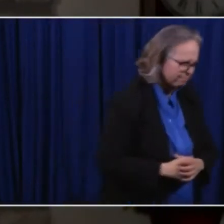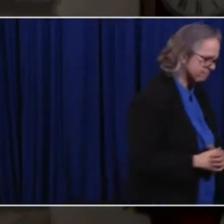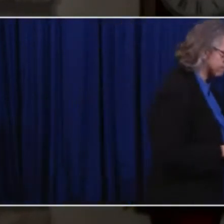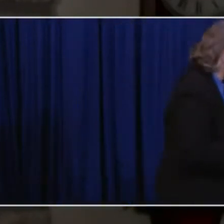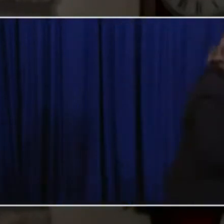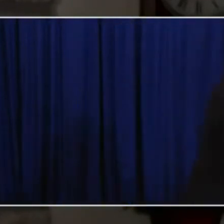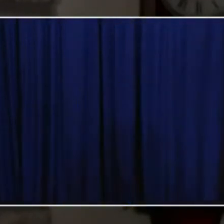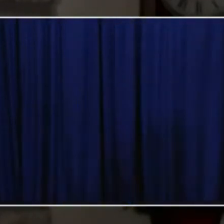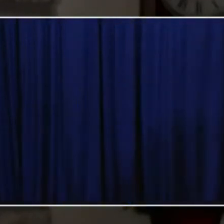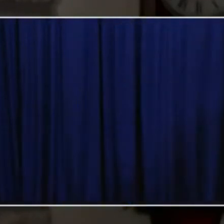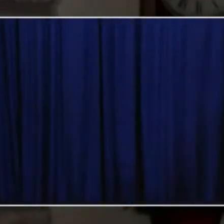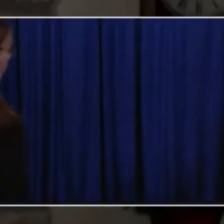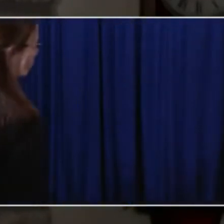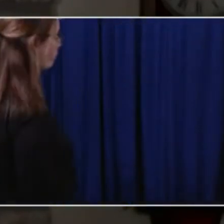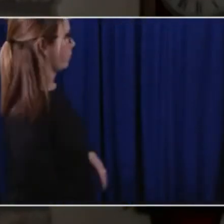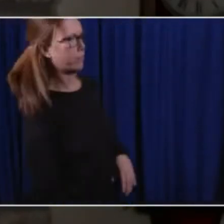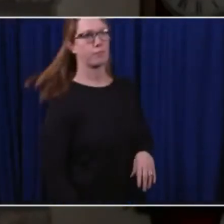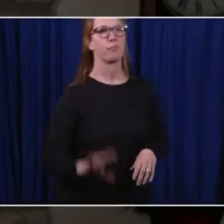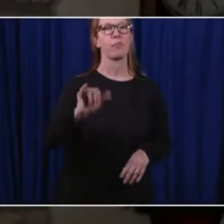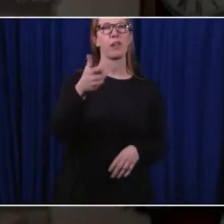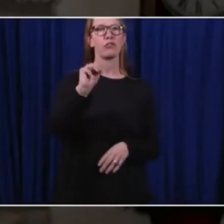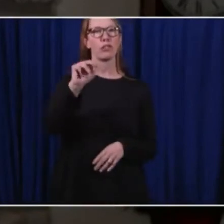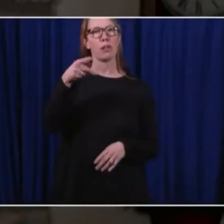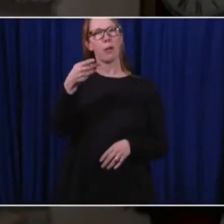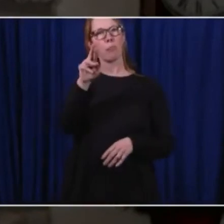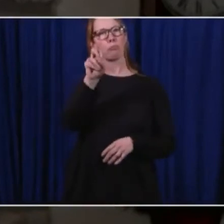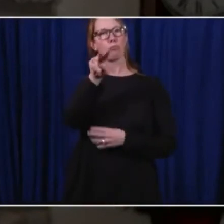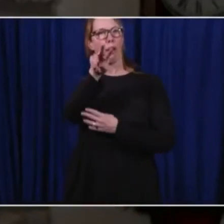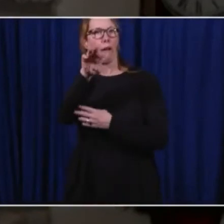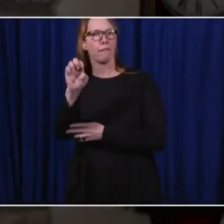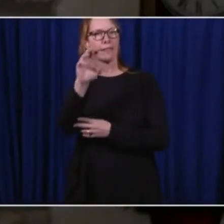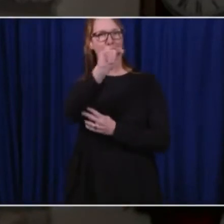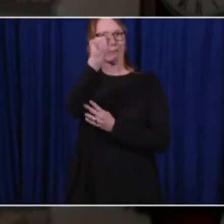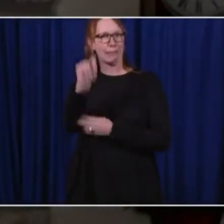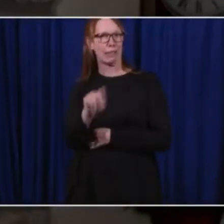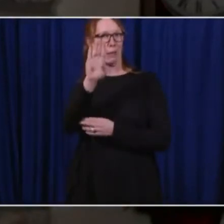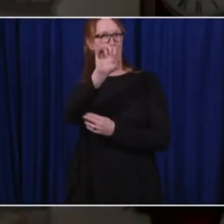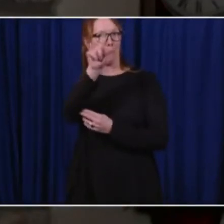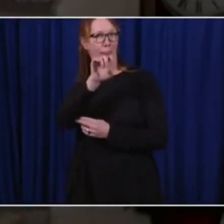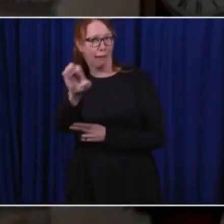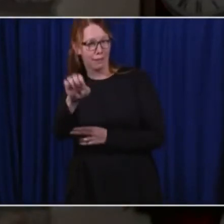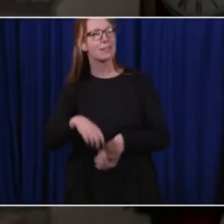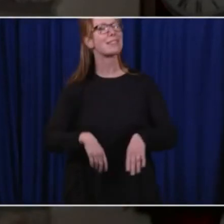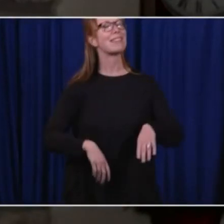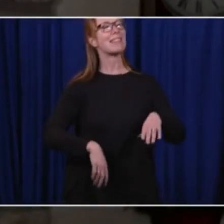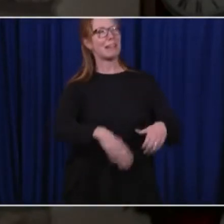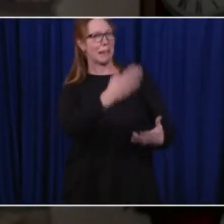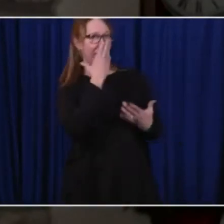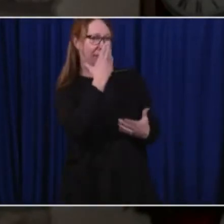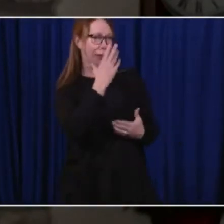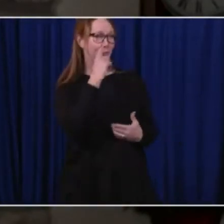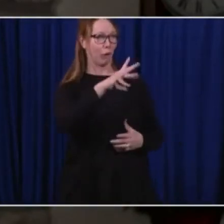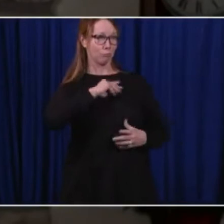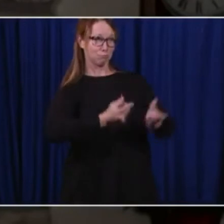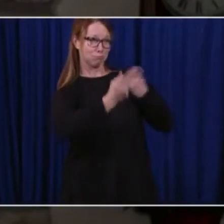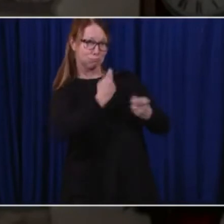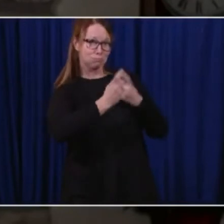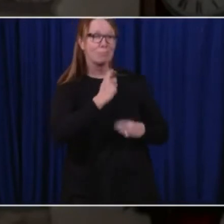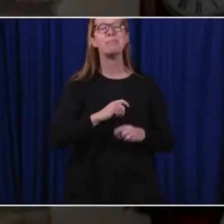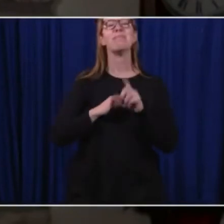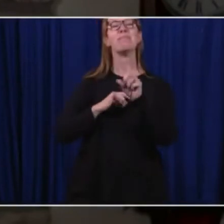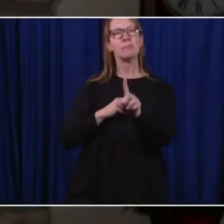Next question is from Jim Province at the Toledo Blade. Jim. Hello, Governor. Thanks again for taking our questions. We've